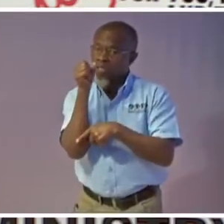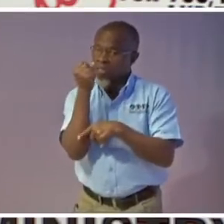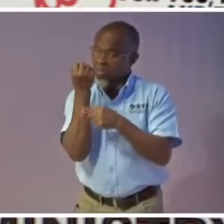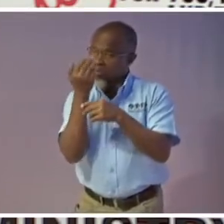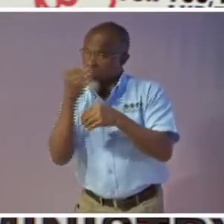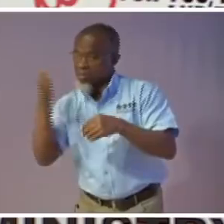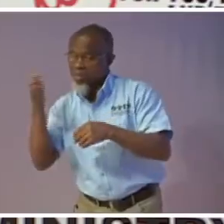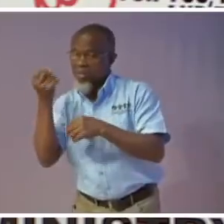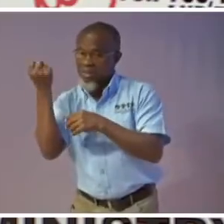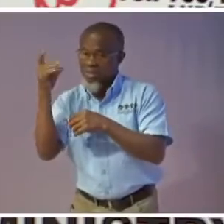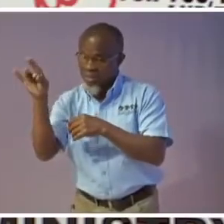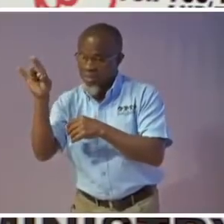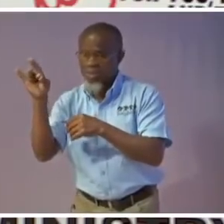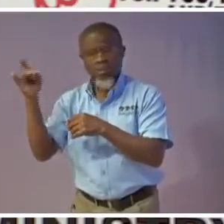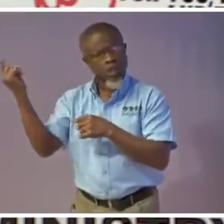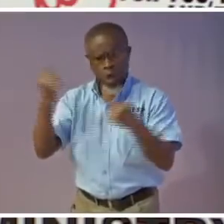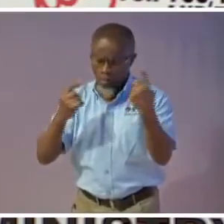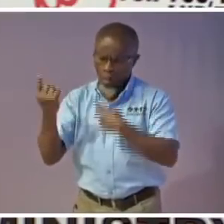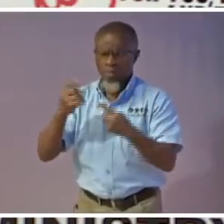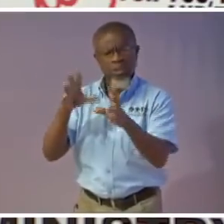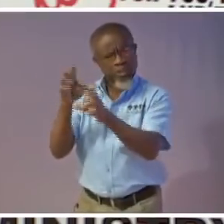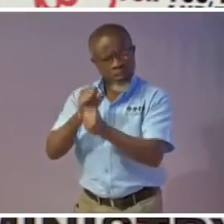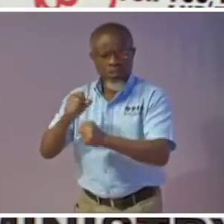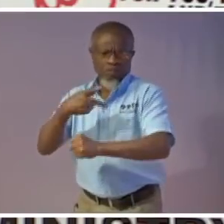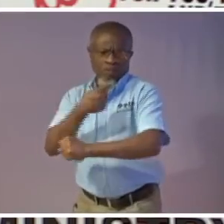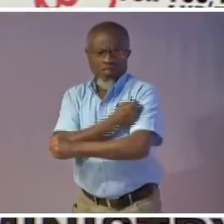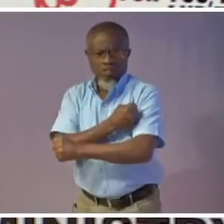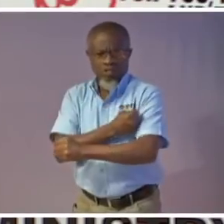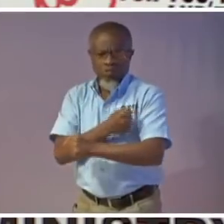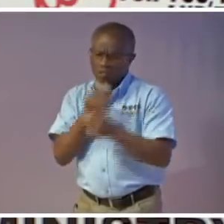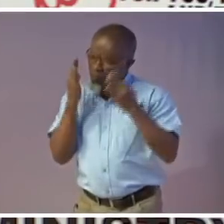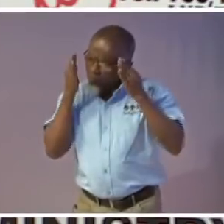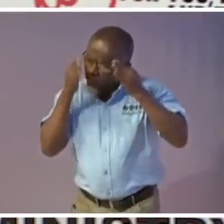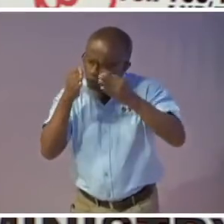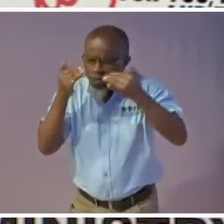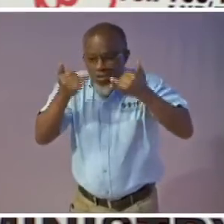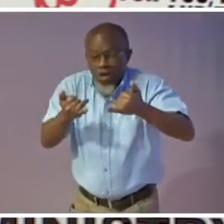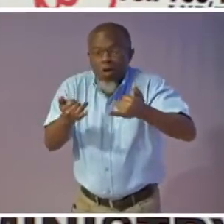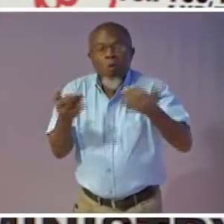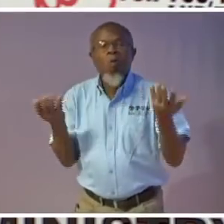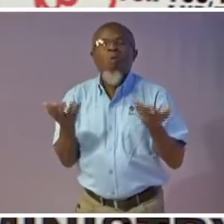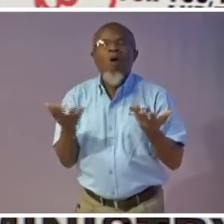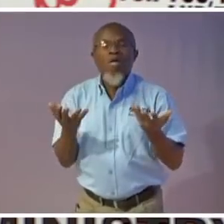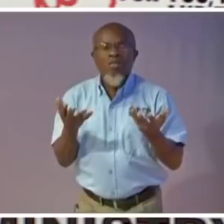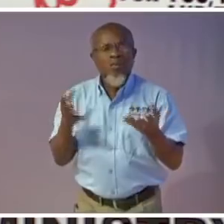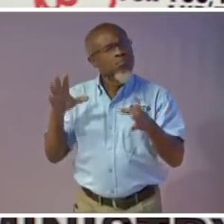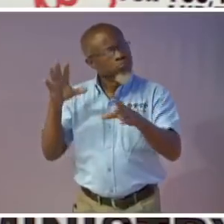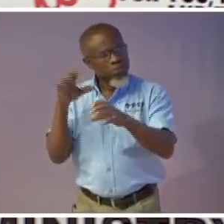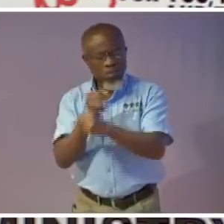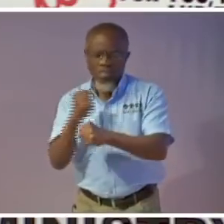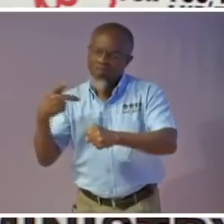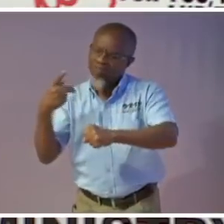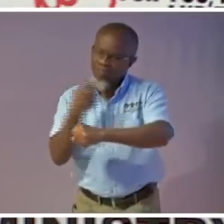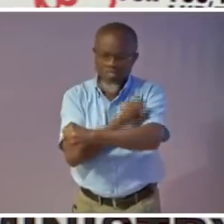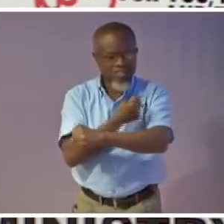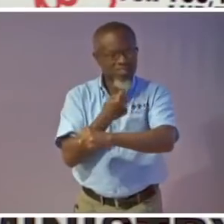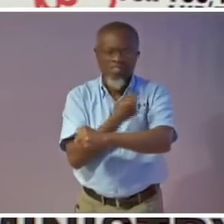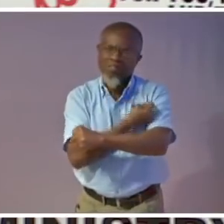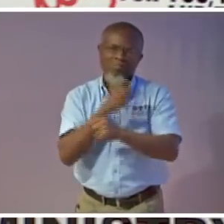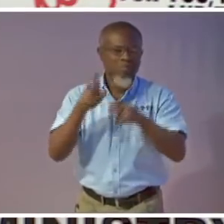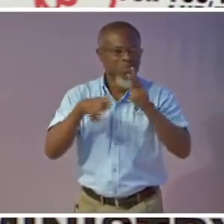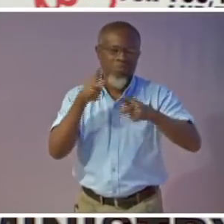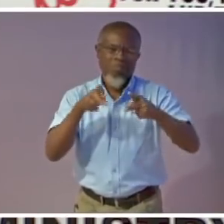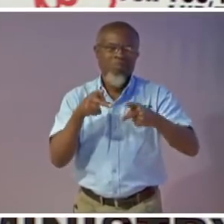Our goal now is just to vaccinate people. At the Ministry of Health, we just want people to be vaccinated.